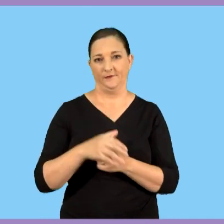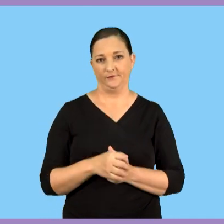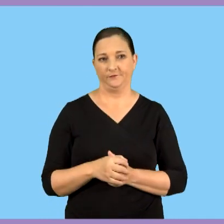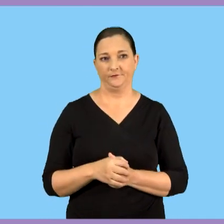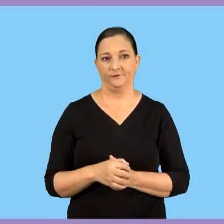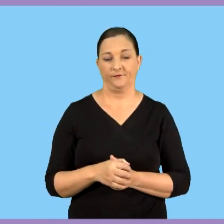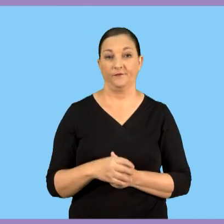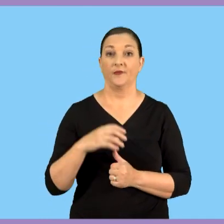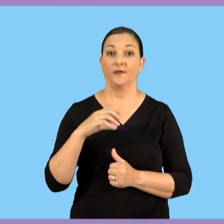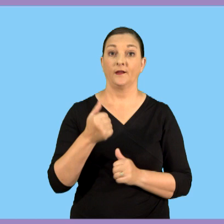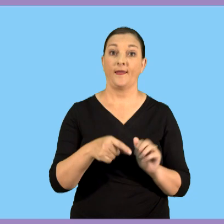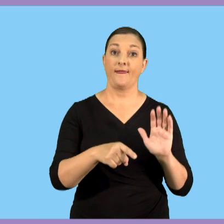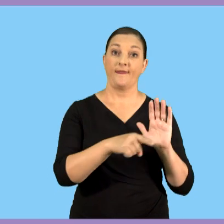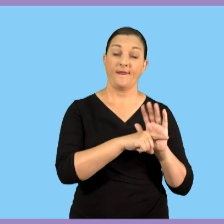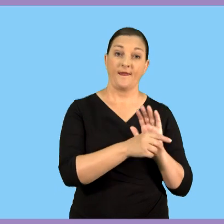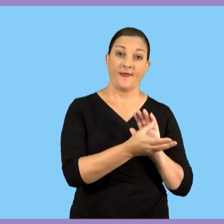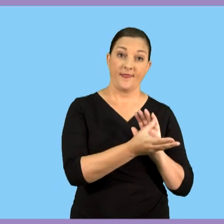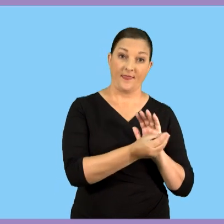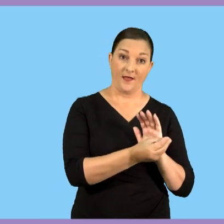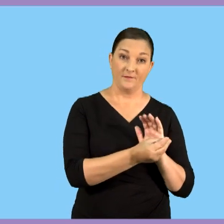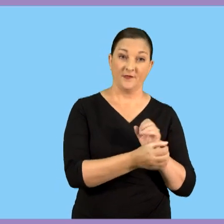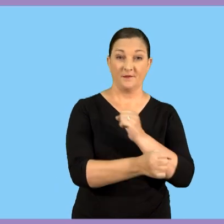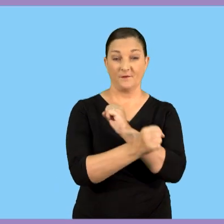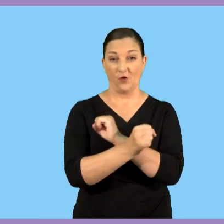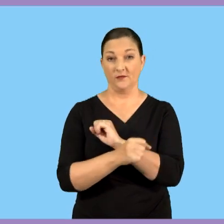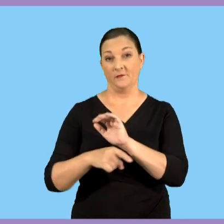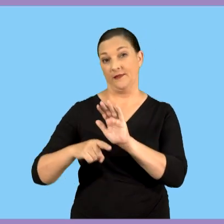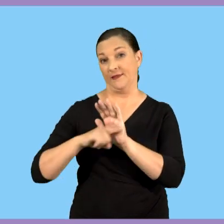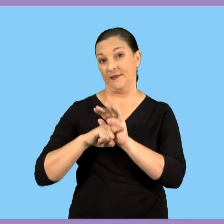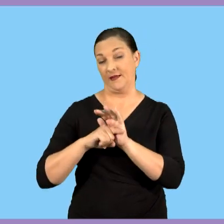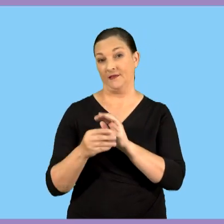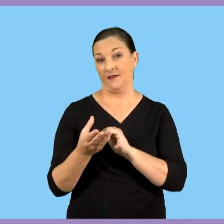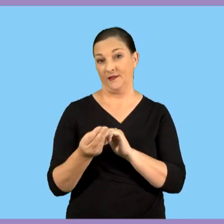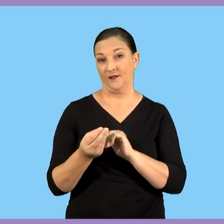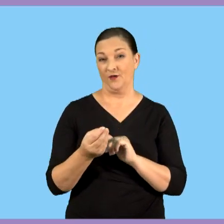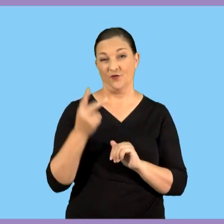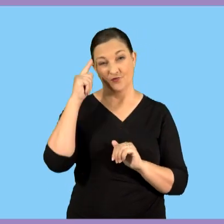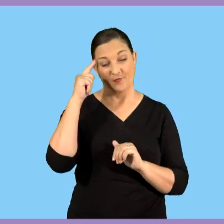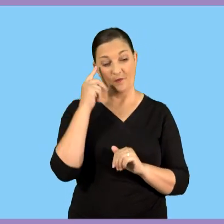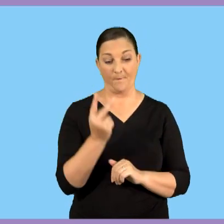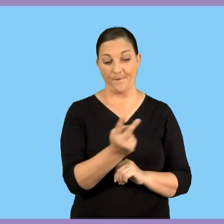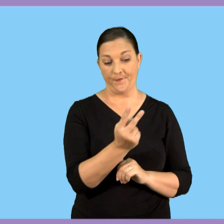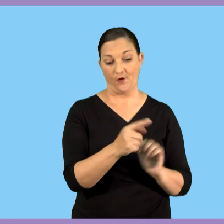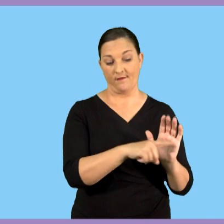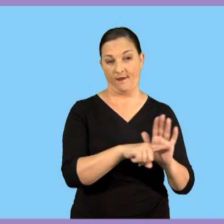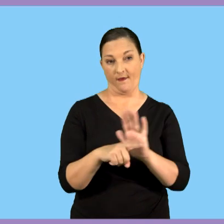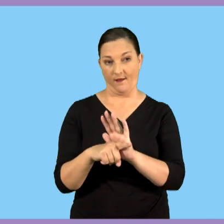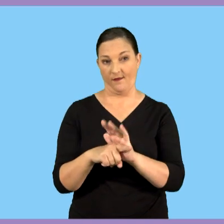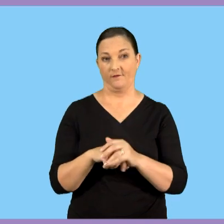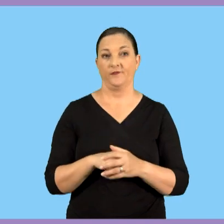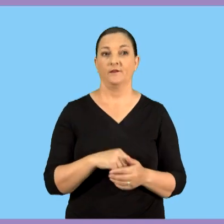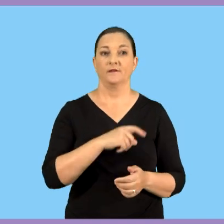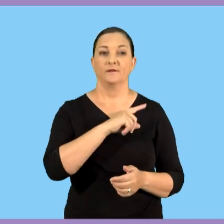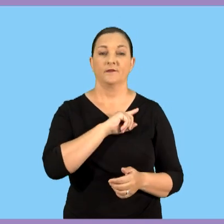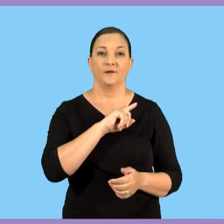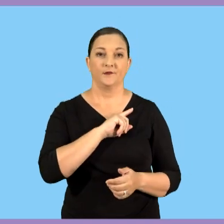Then we have a negative number multiplied with a negative number. So 2 negative numbers. That is a negative 3 multiplied